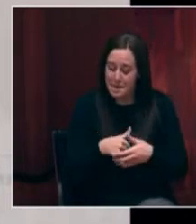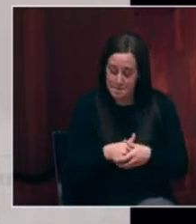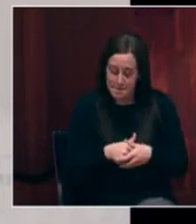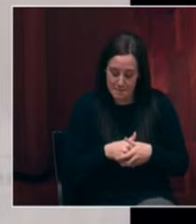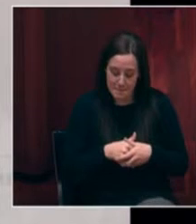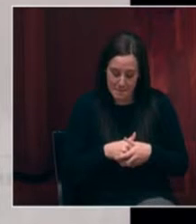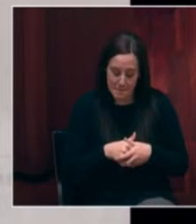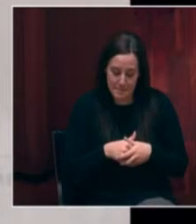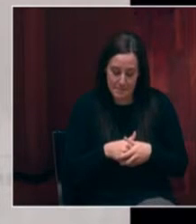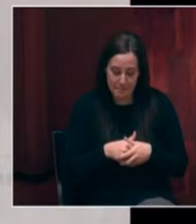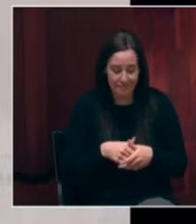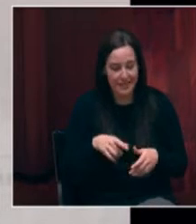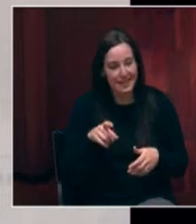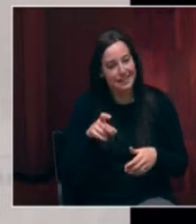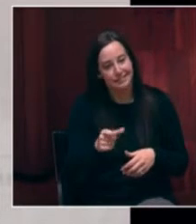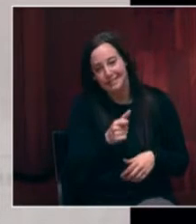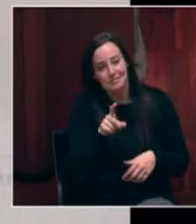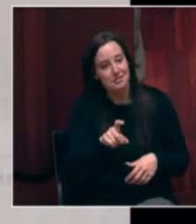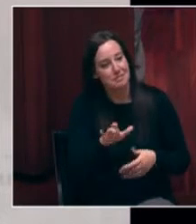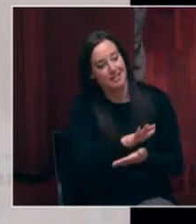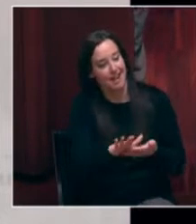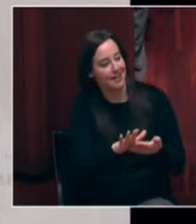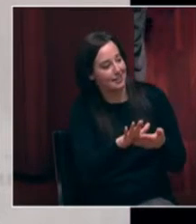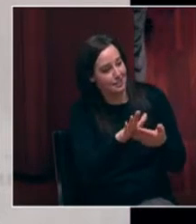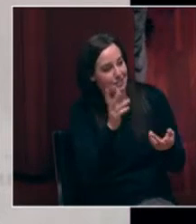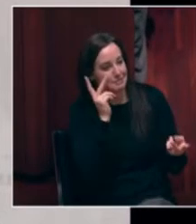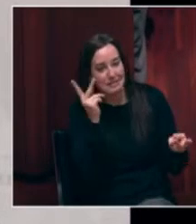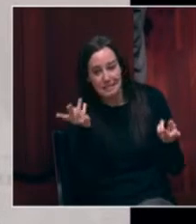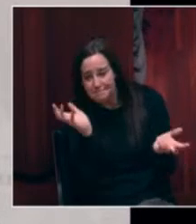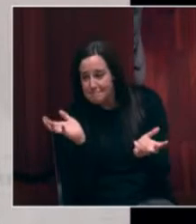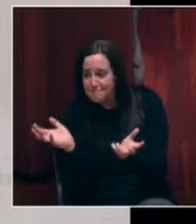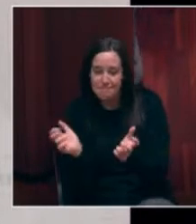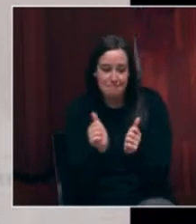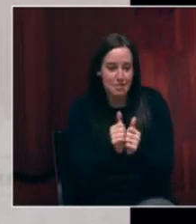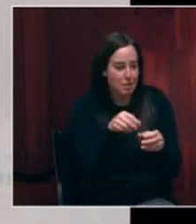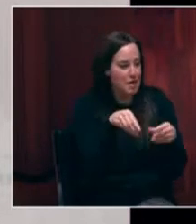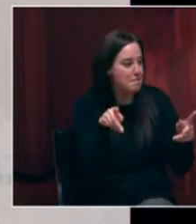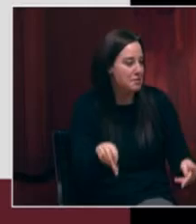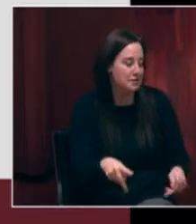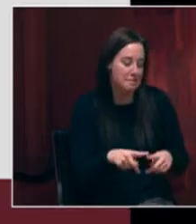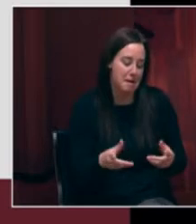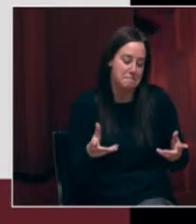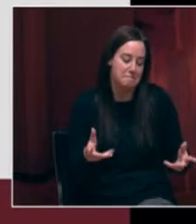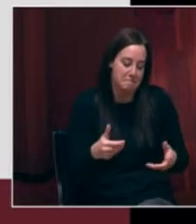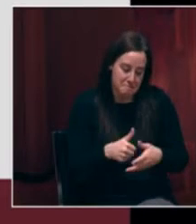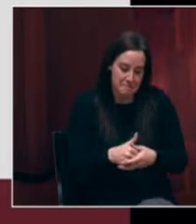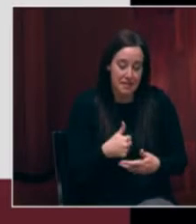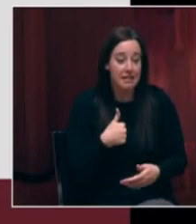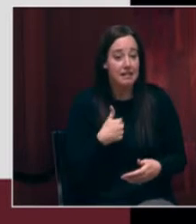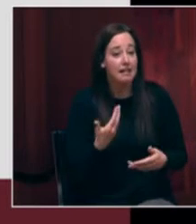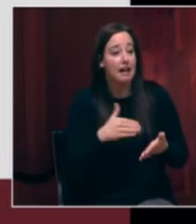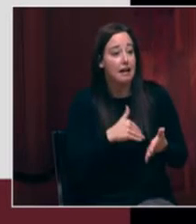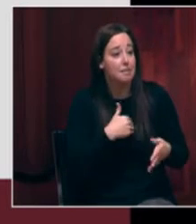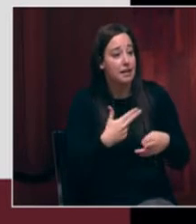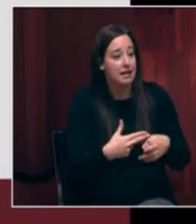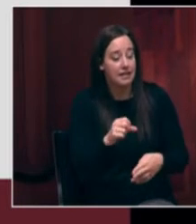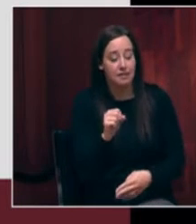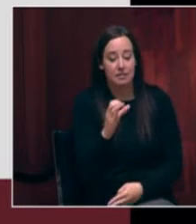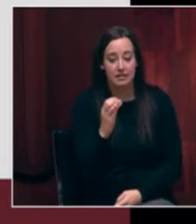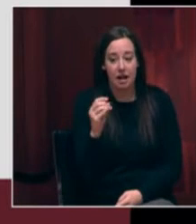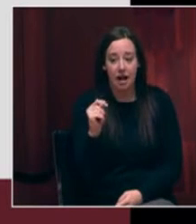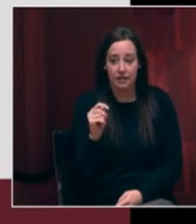It would have been nice to see you all, but thanks for having me here. So we've got four topics today. And again, I'm Scott Rowley.